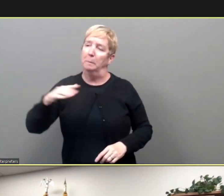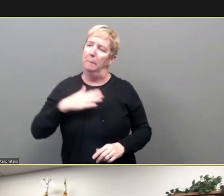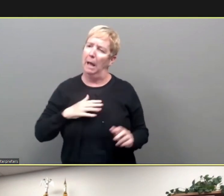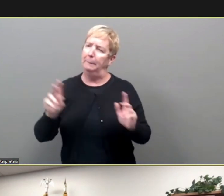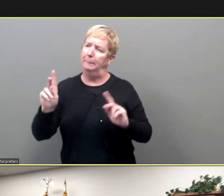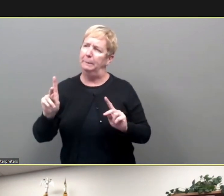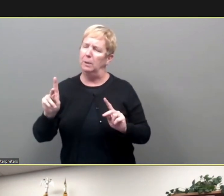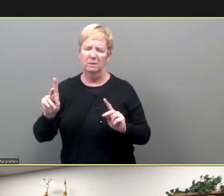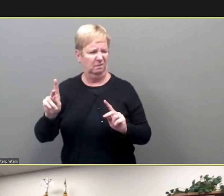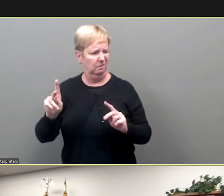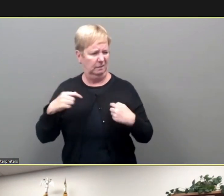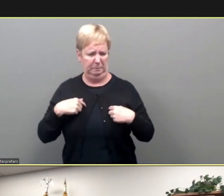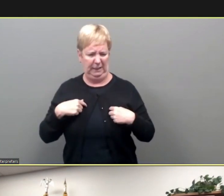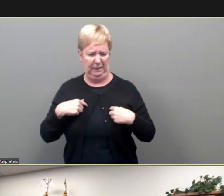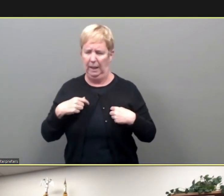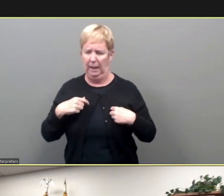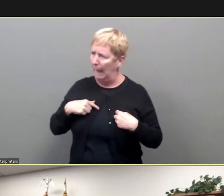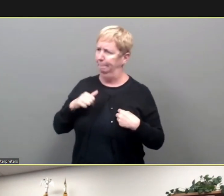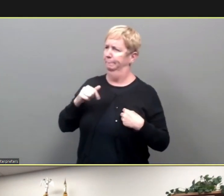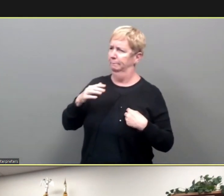we are my people. And